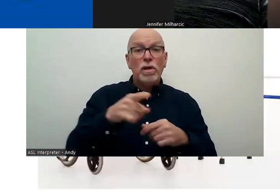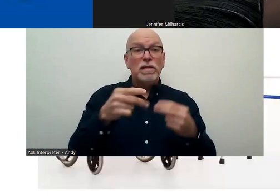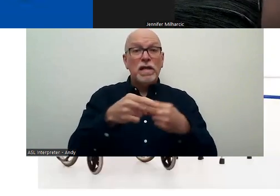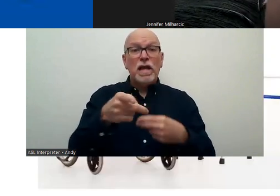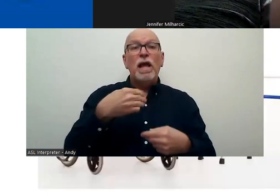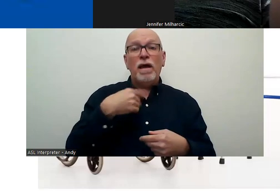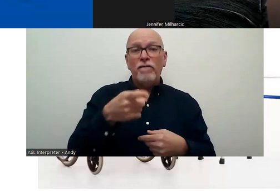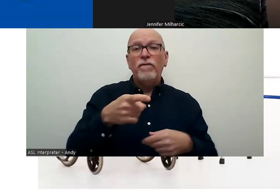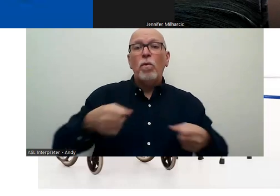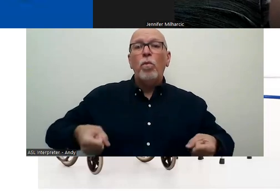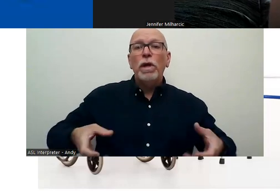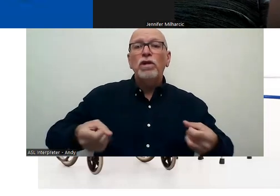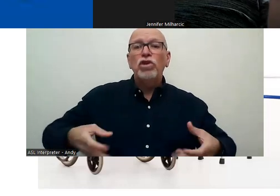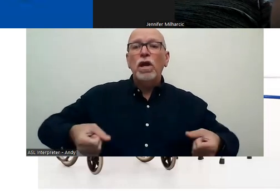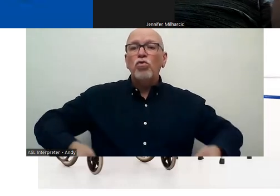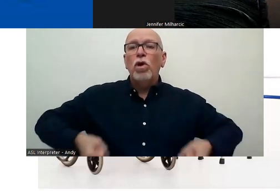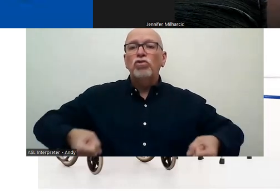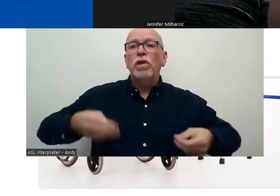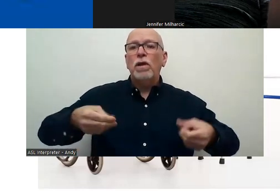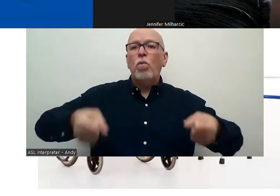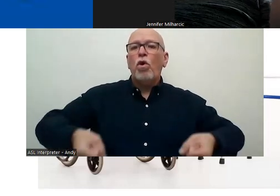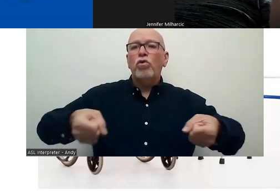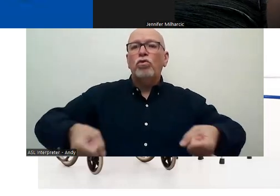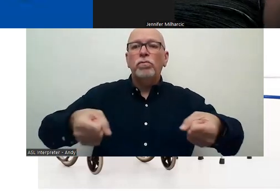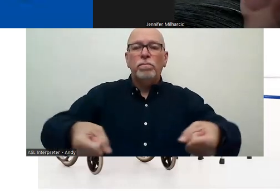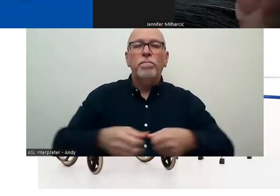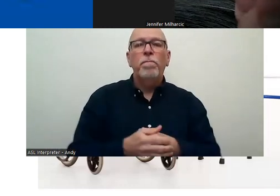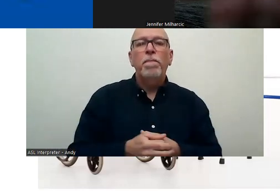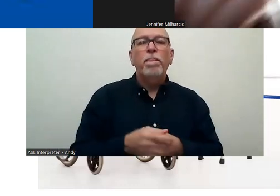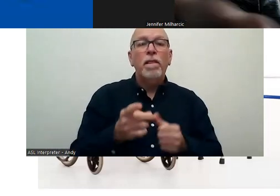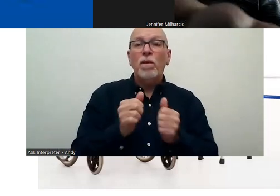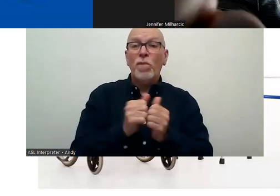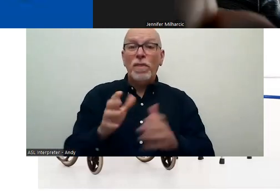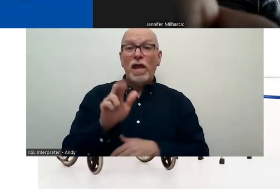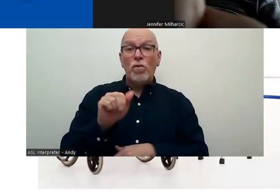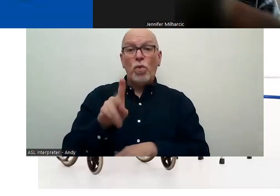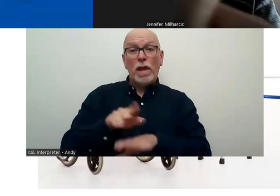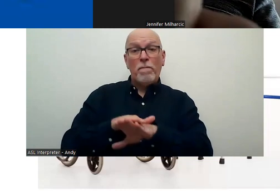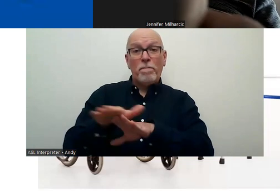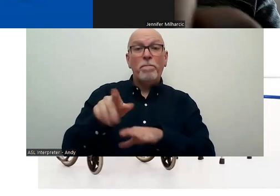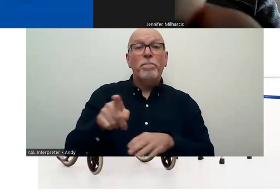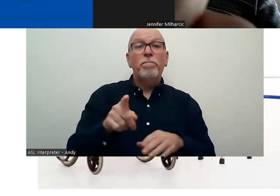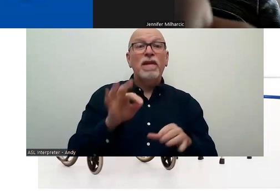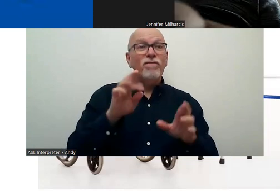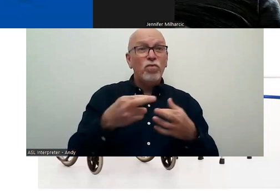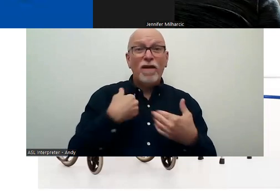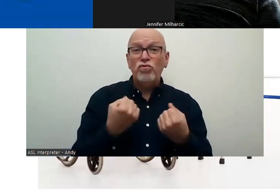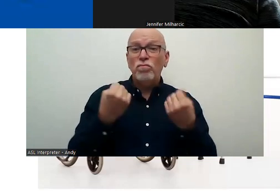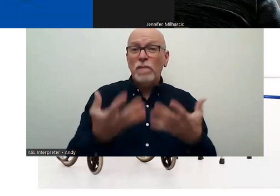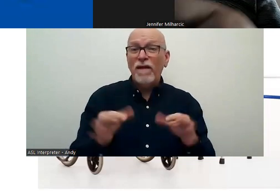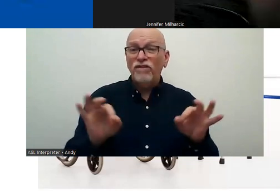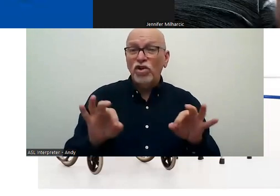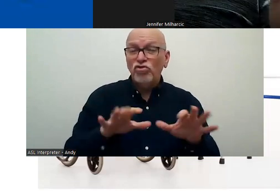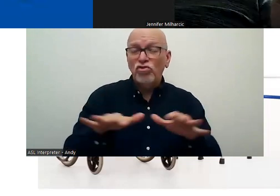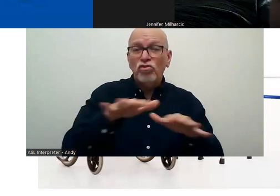a wheelchair crutches and a walker absence of ramps rooms crowded with furniture and restrooms